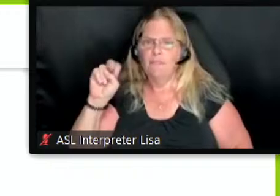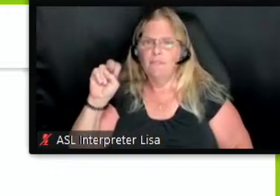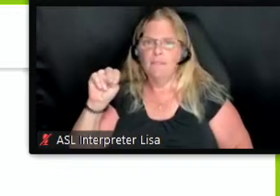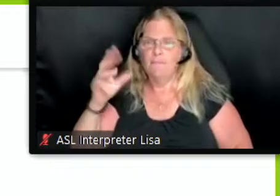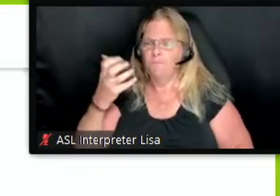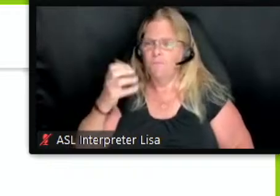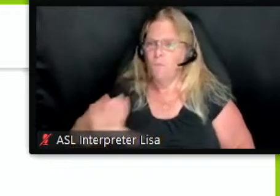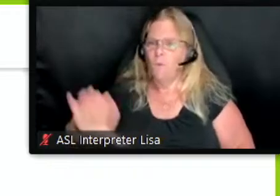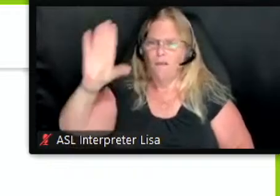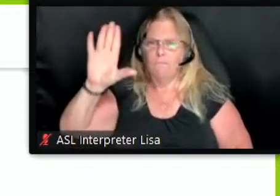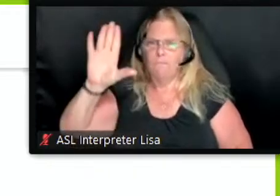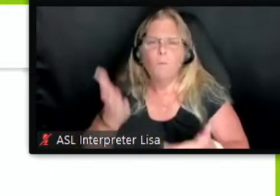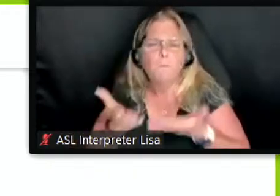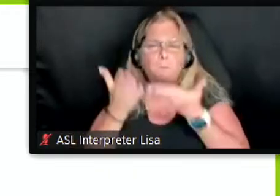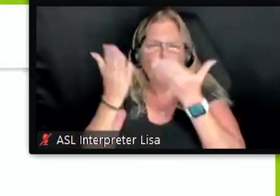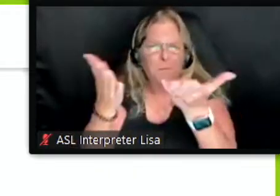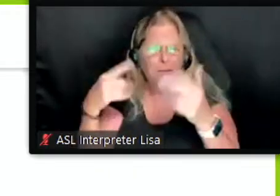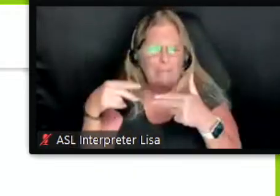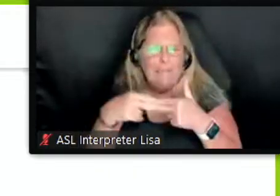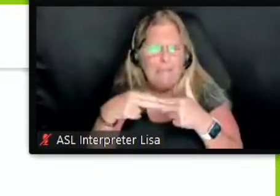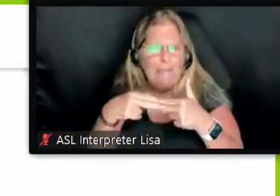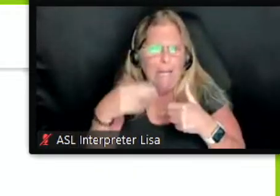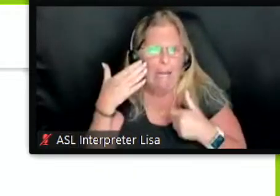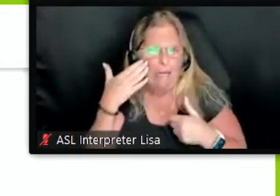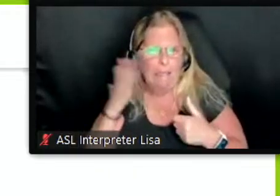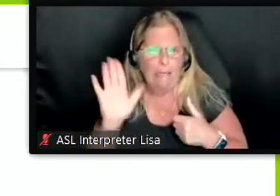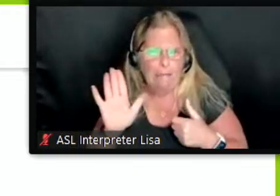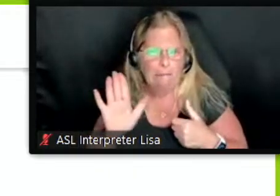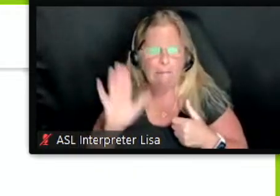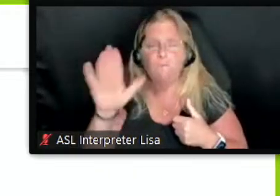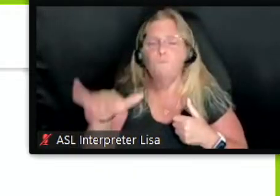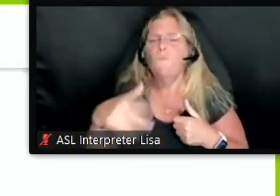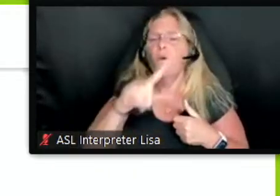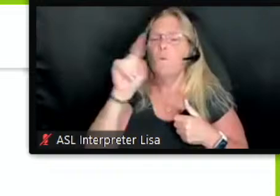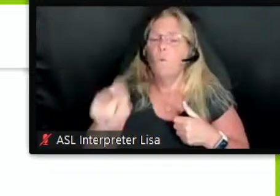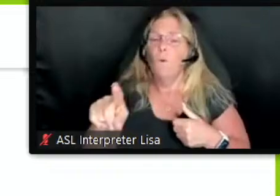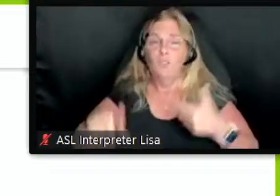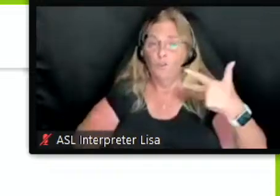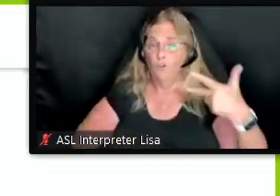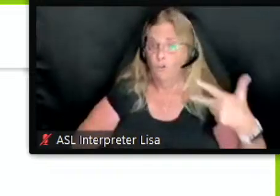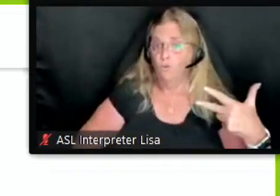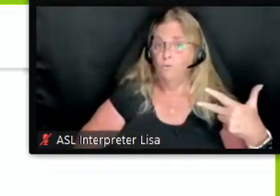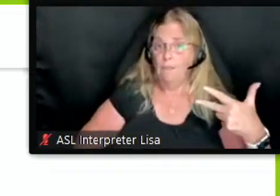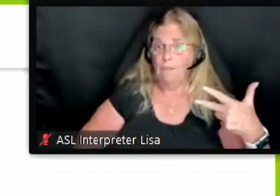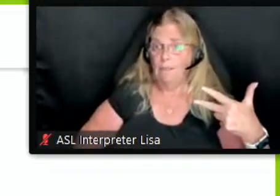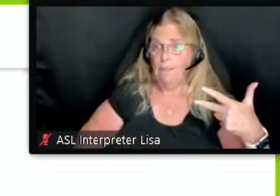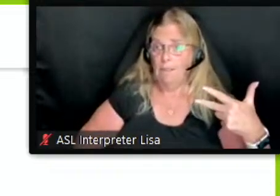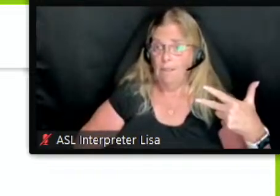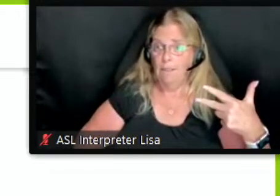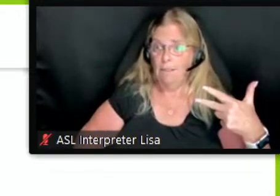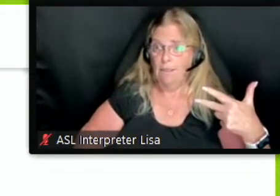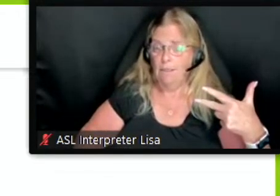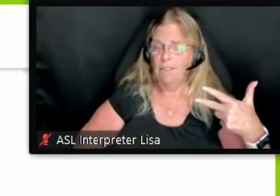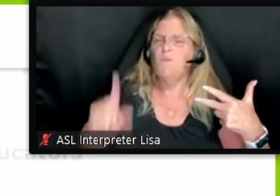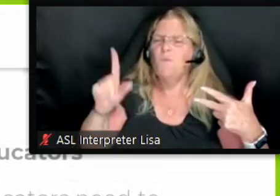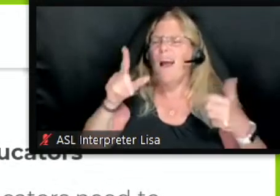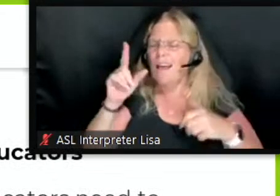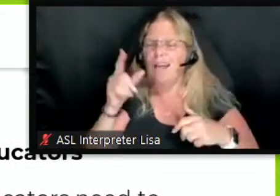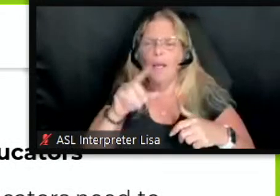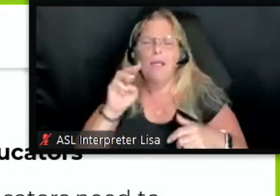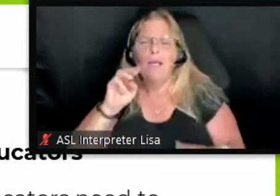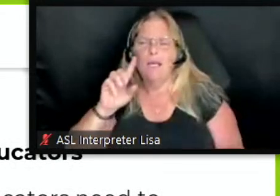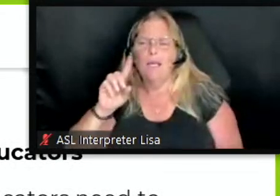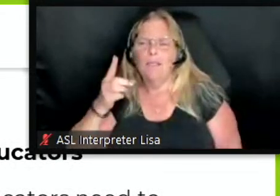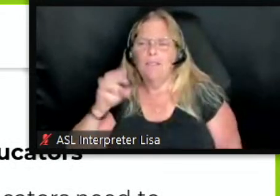for this. I think we've shared it in advance, but the 3 big questions. After that, move forward. One slide forward, I think.